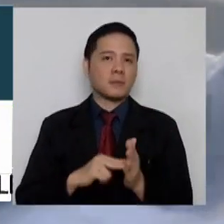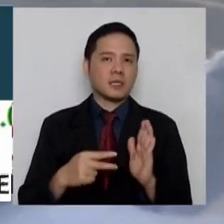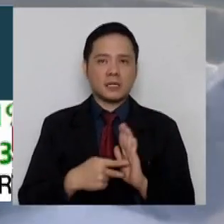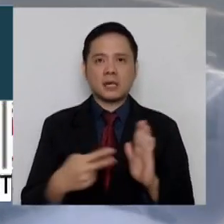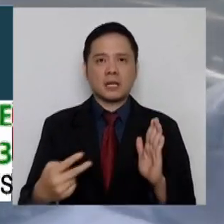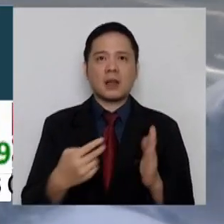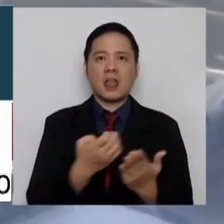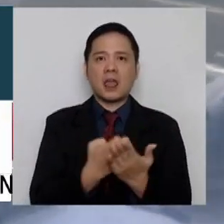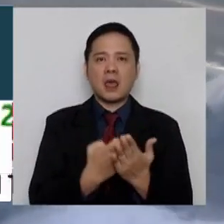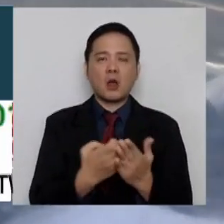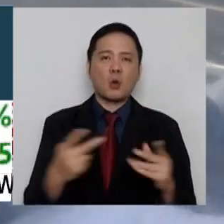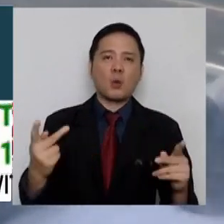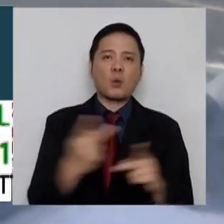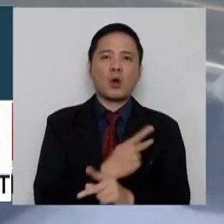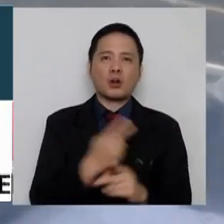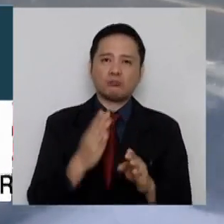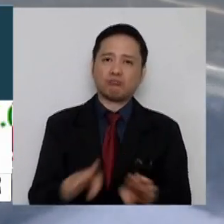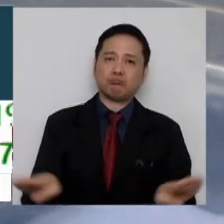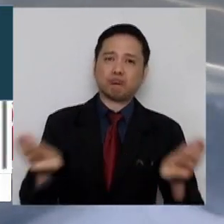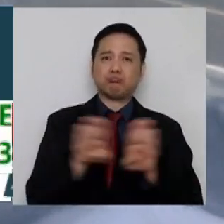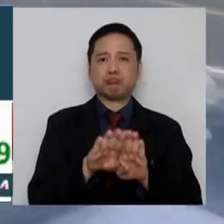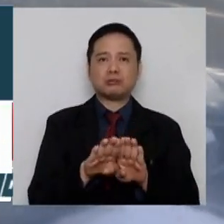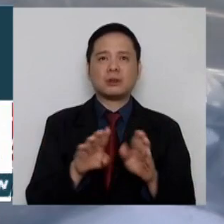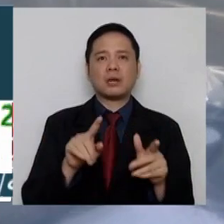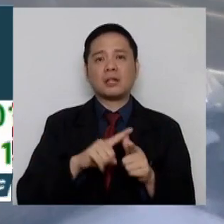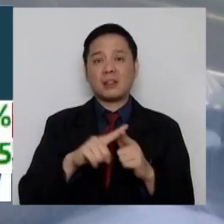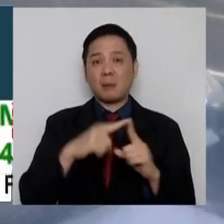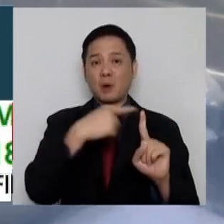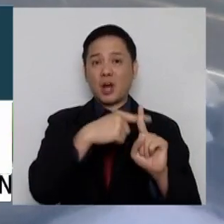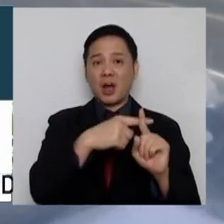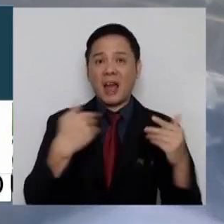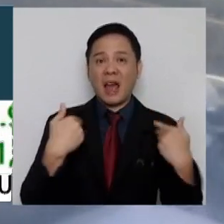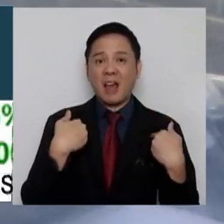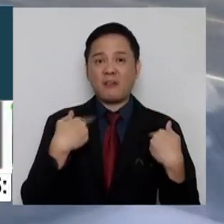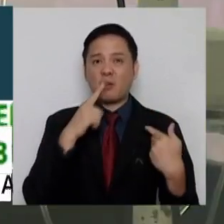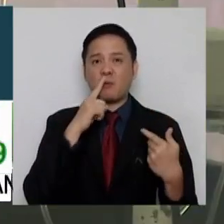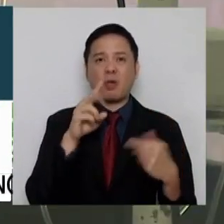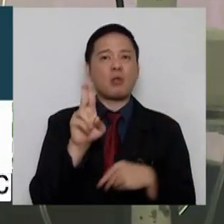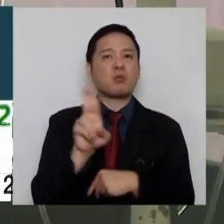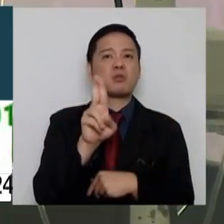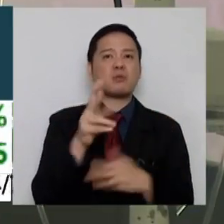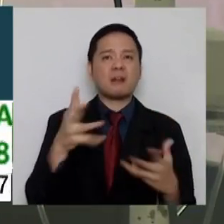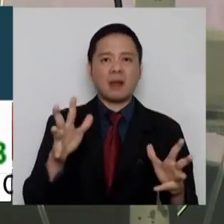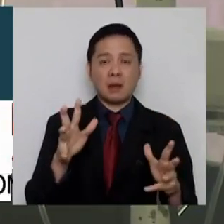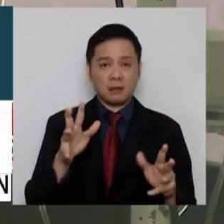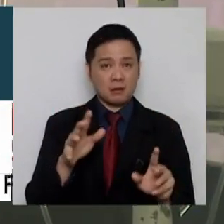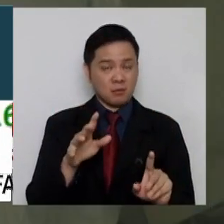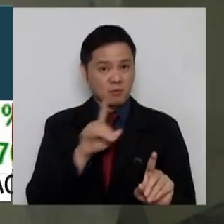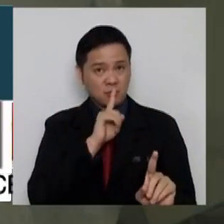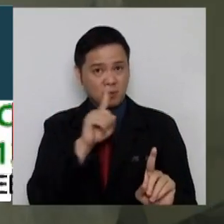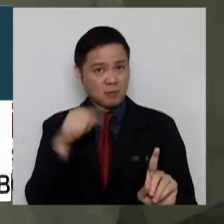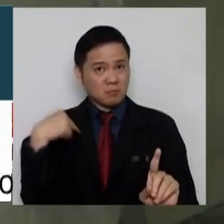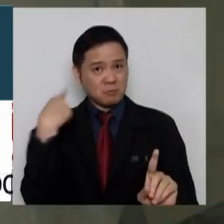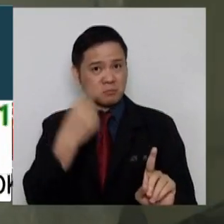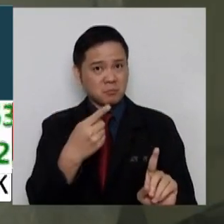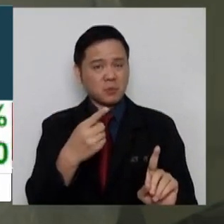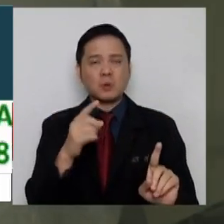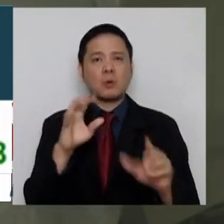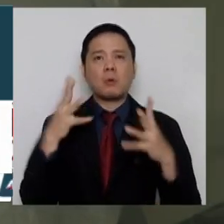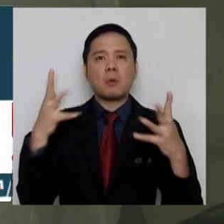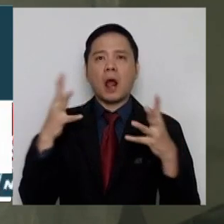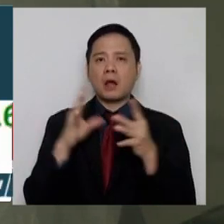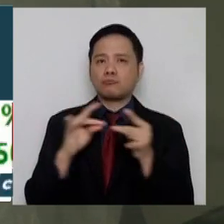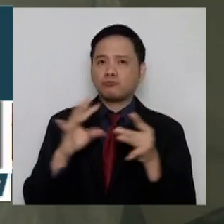economy and would invalidate the gains that we had in the previous month. So definitely, Carmina, so far, no word yet on